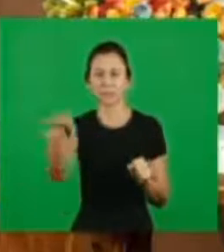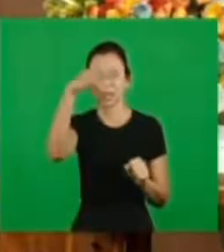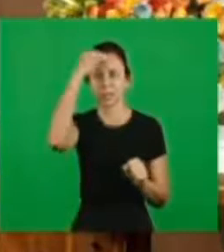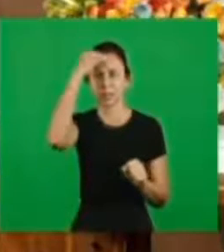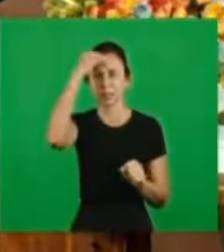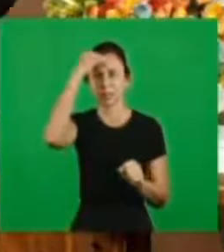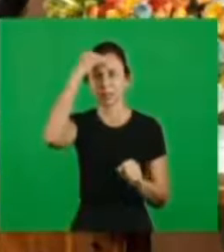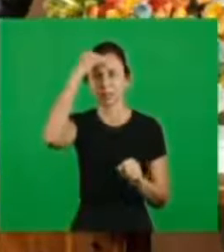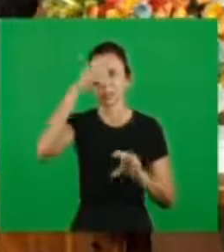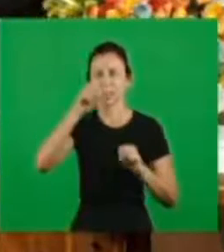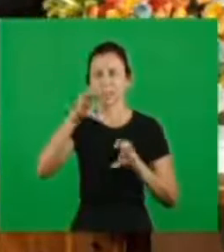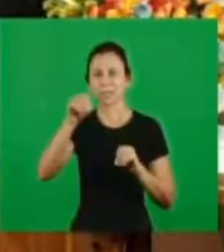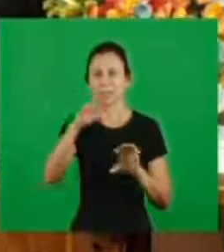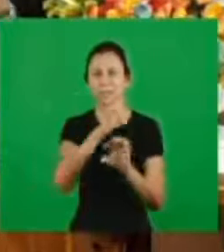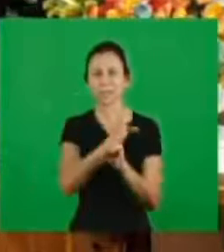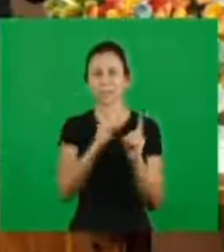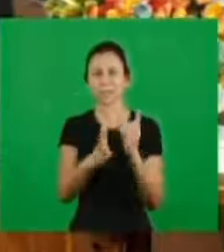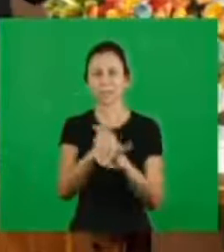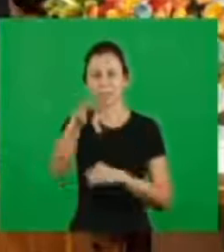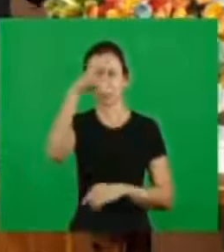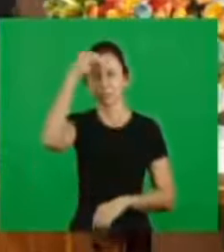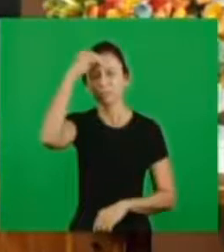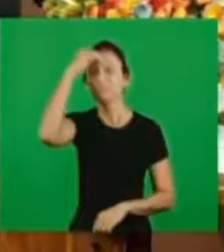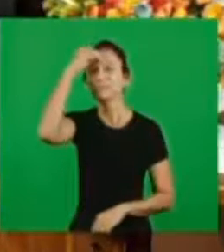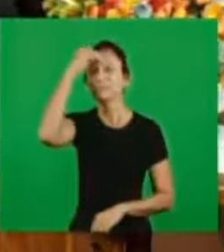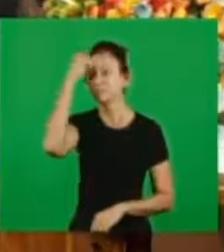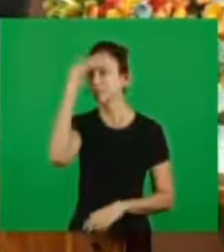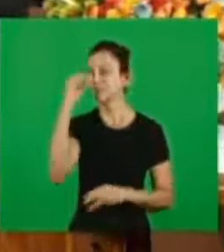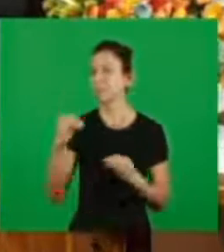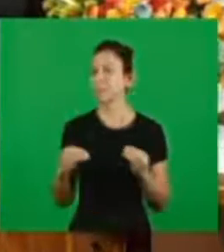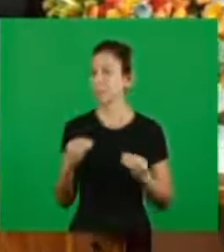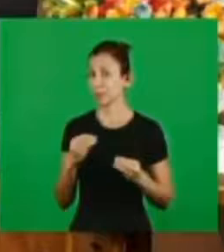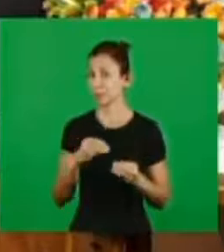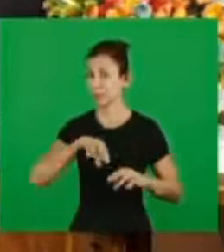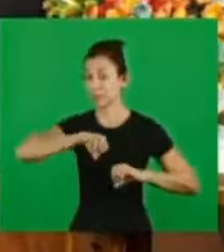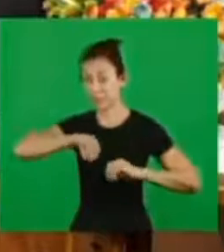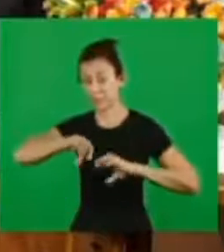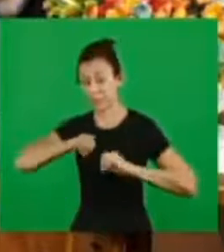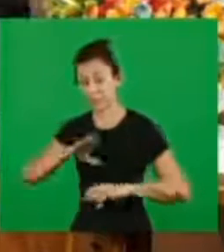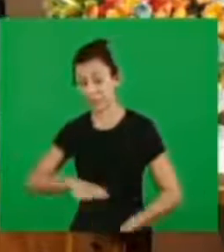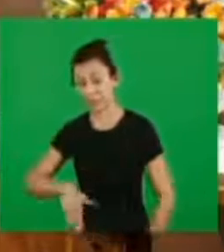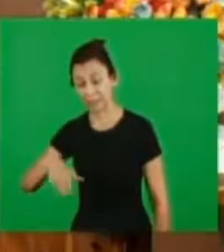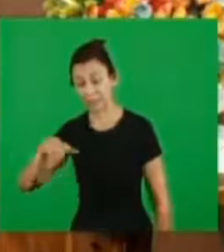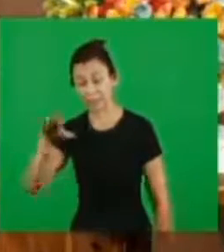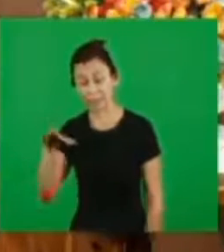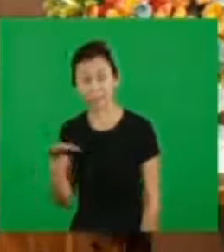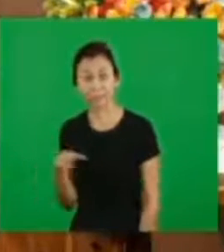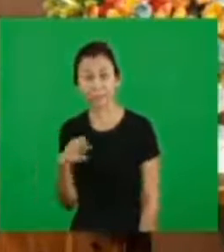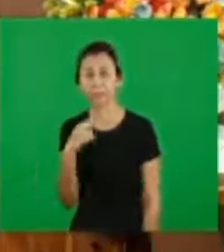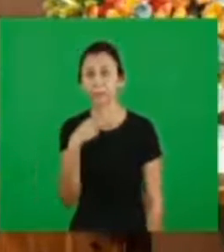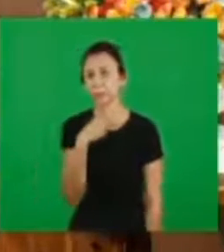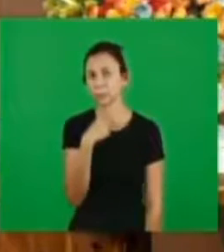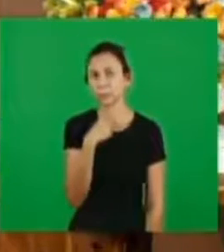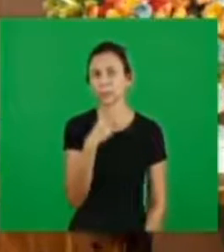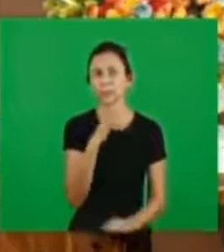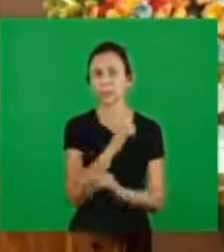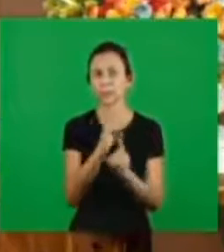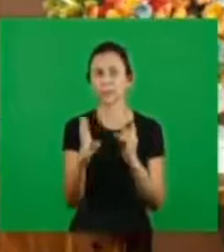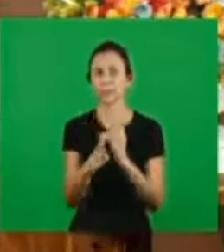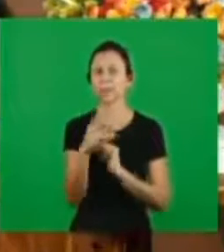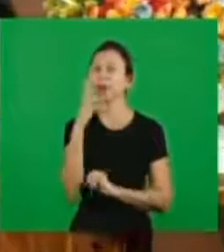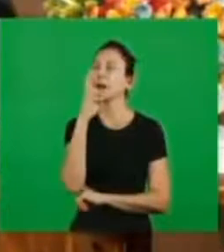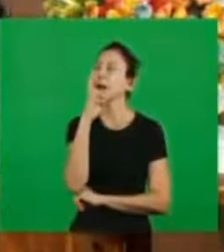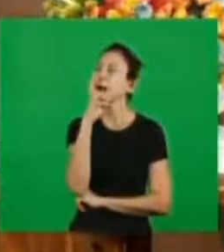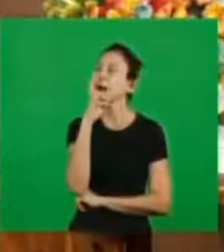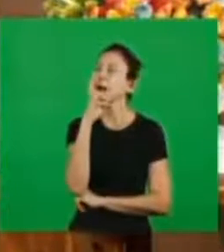the teaching that is being given on Sunday school. Why? Because they go to give classes and they don't watch the